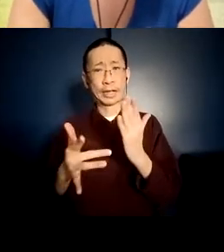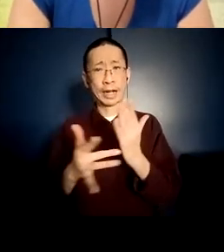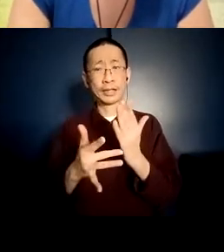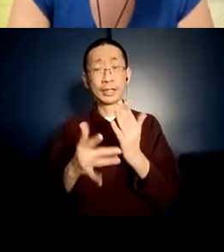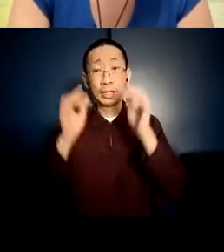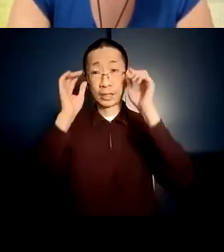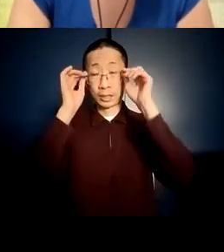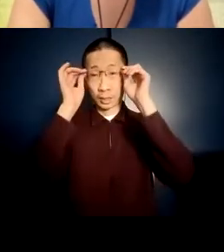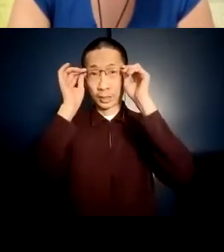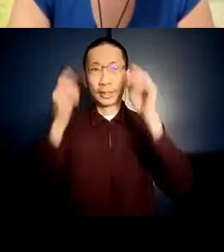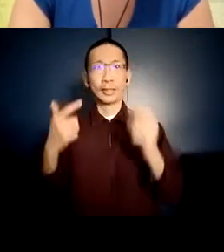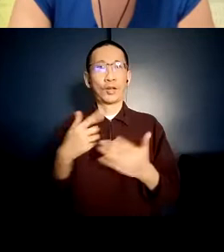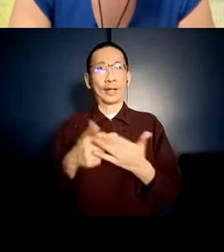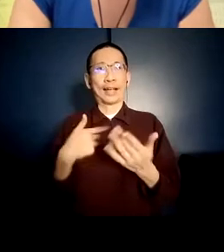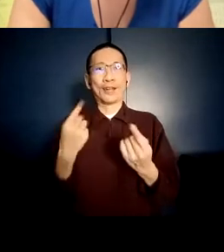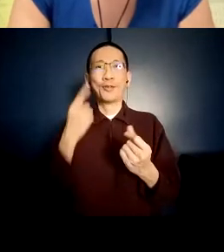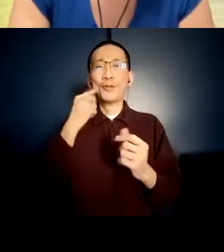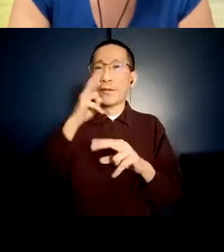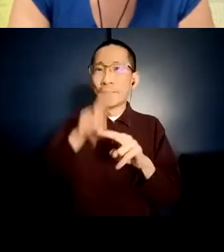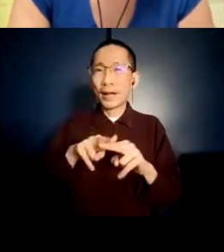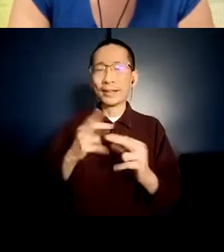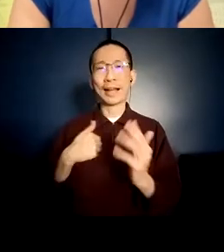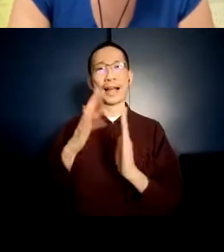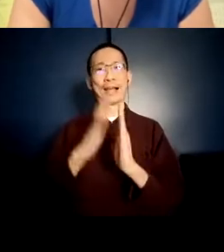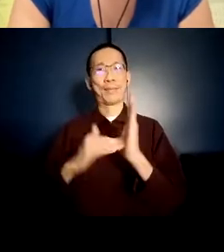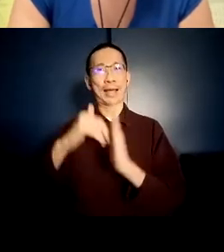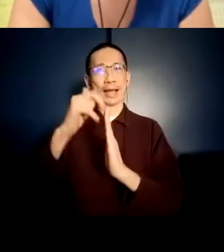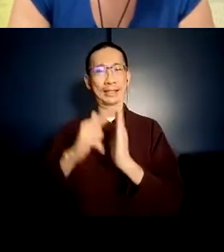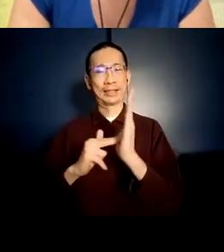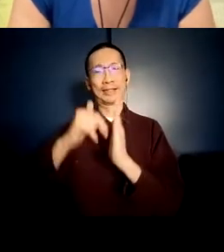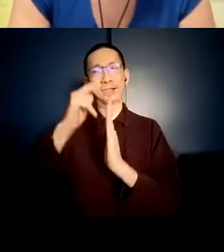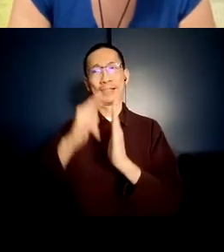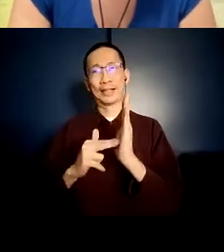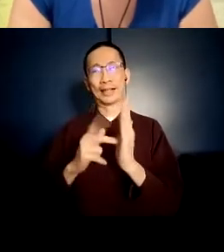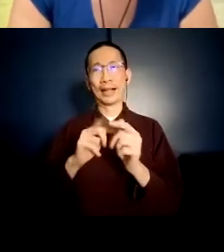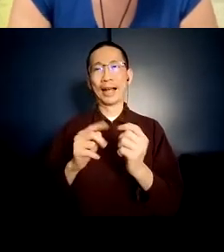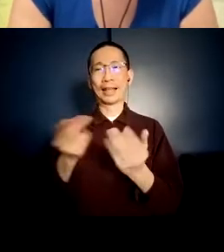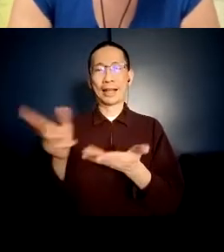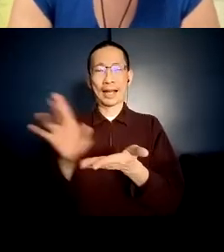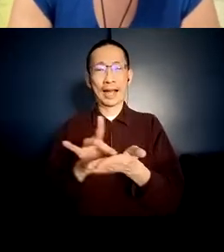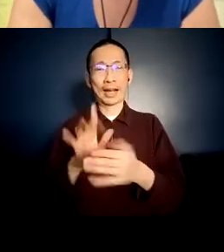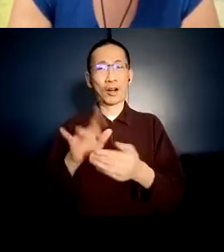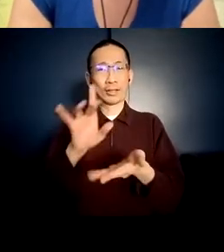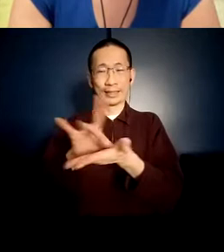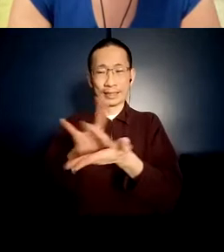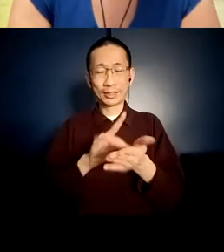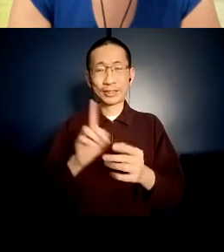I paint, that's one of the things that I do for fun. And I have my paintings put on stickers to put on my hearing